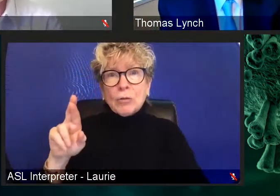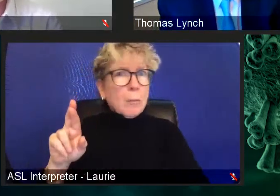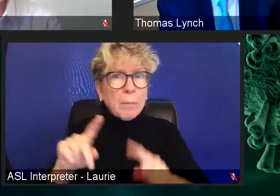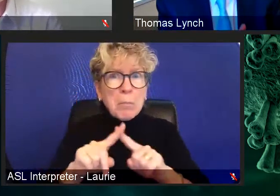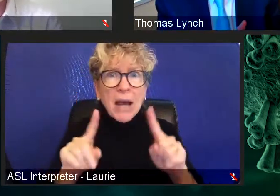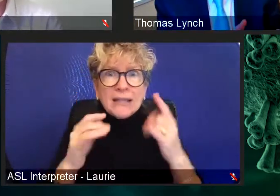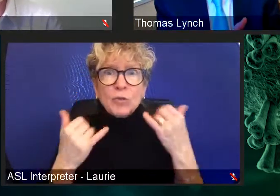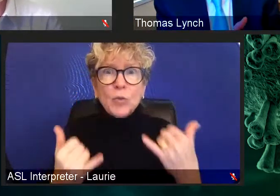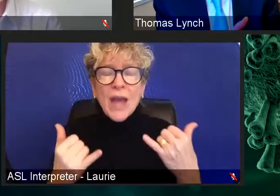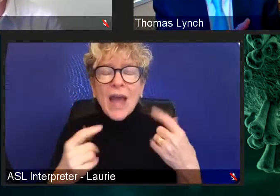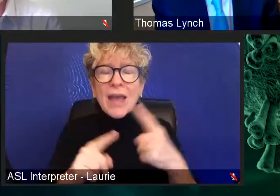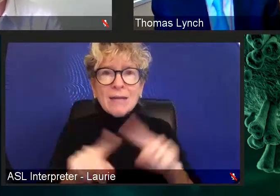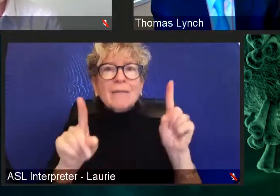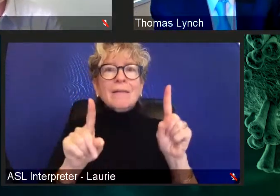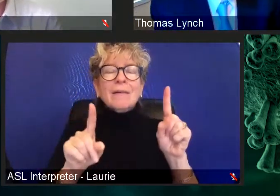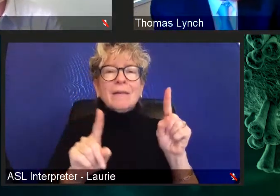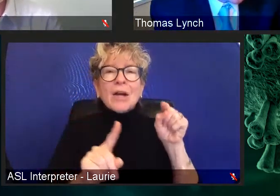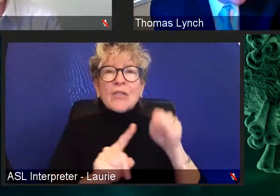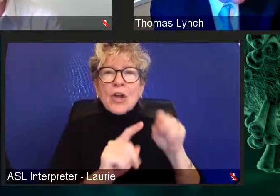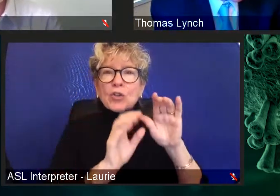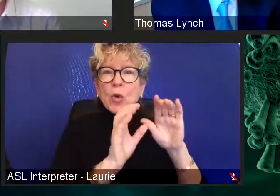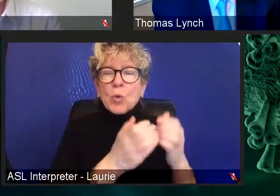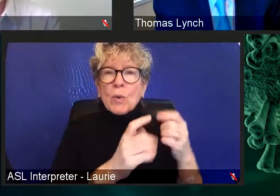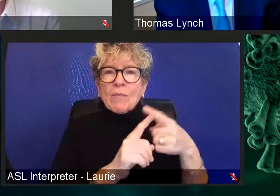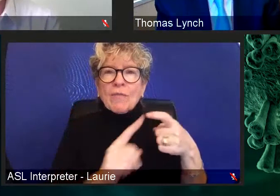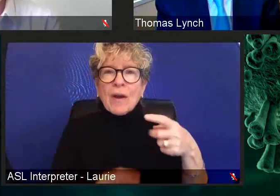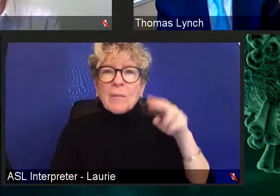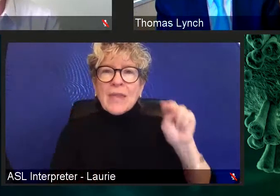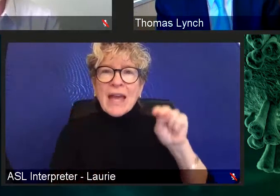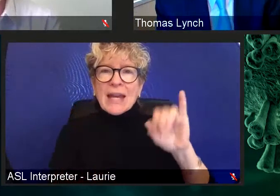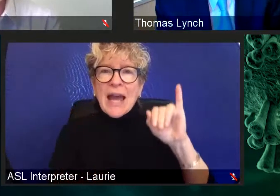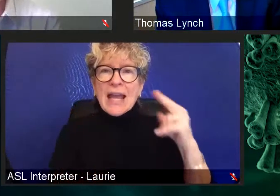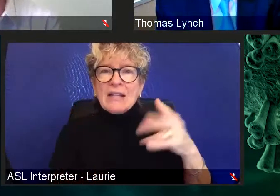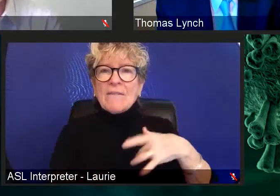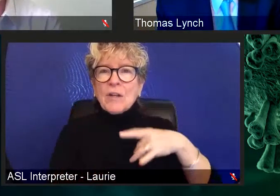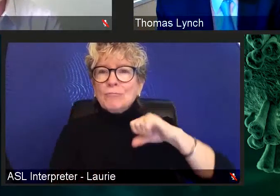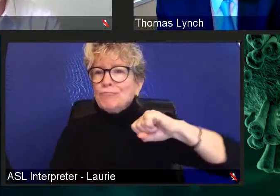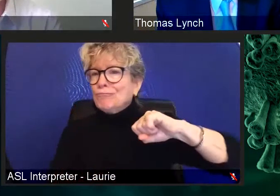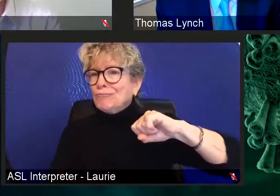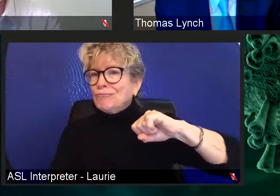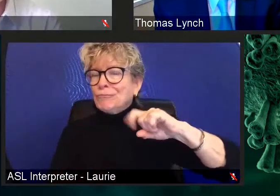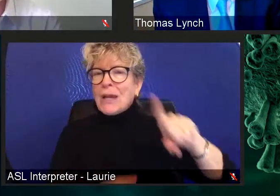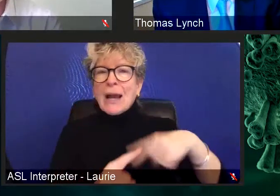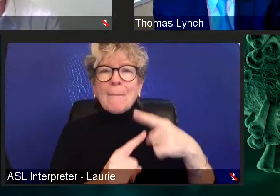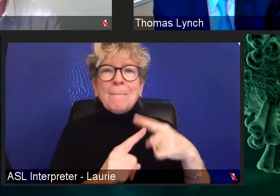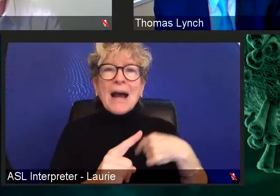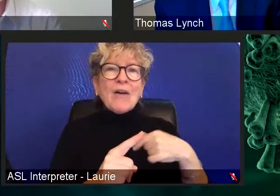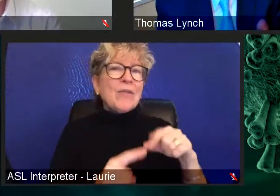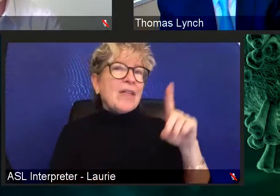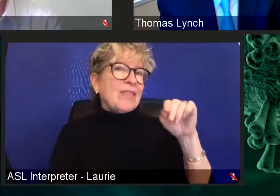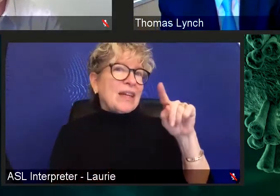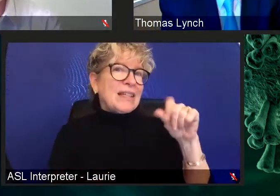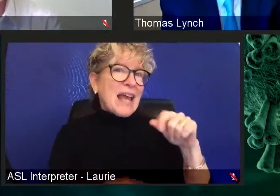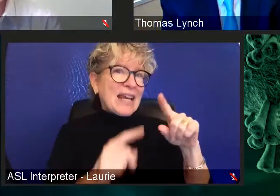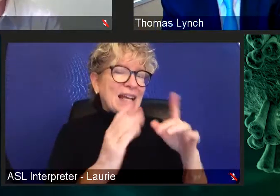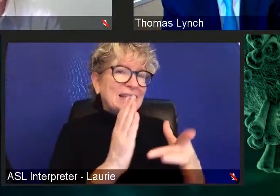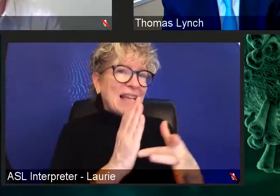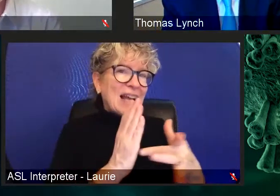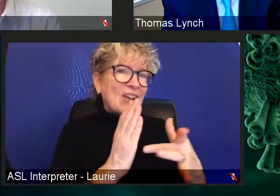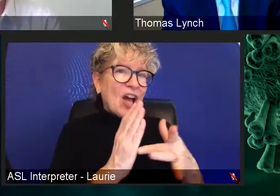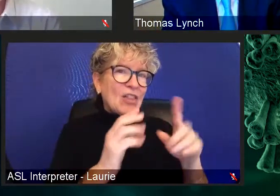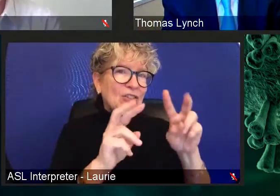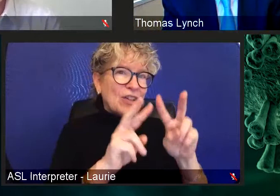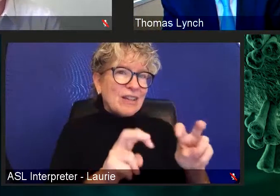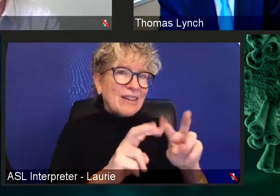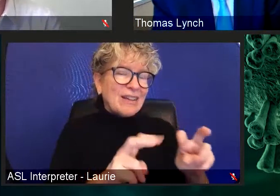learned that there is a group from the NIH that is a bit skeptical about some of the data technologies that were used in that. Now, you've been involved in